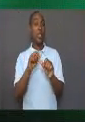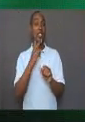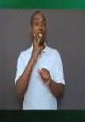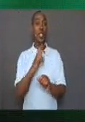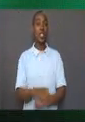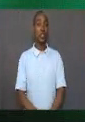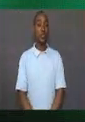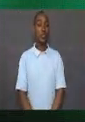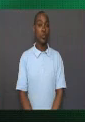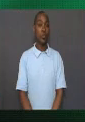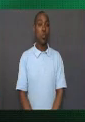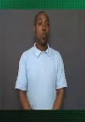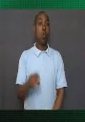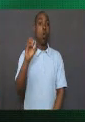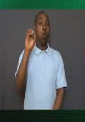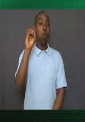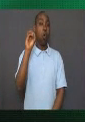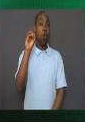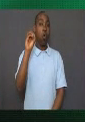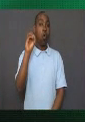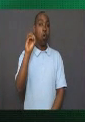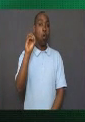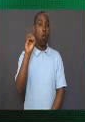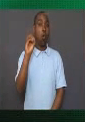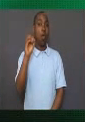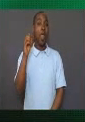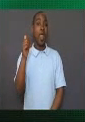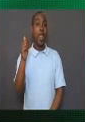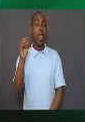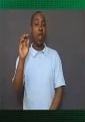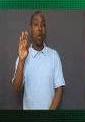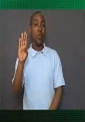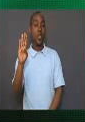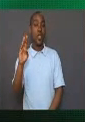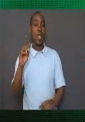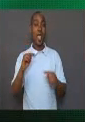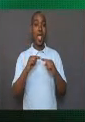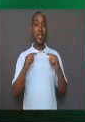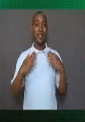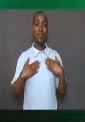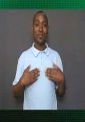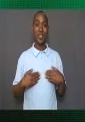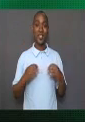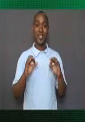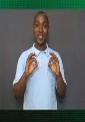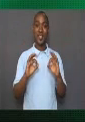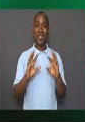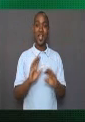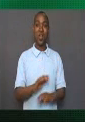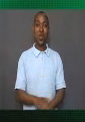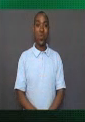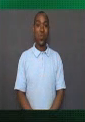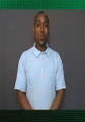Since type O has no A or B antibodies, it can donate